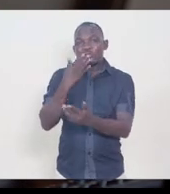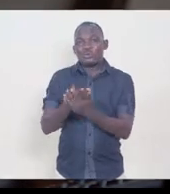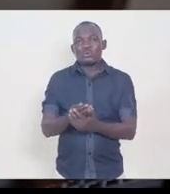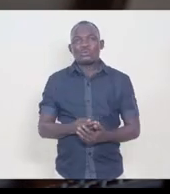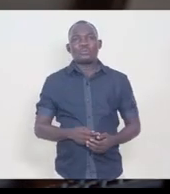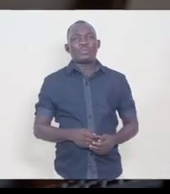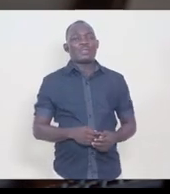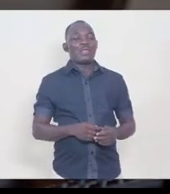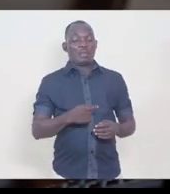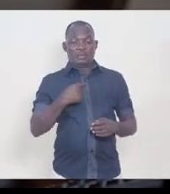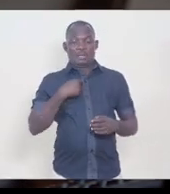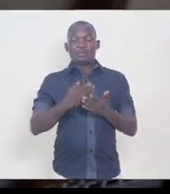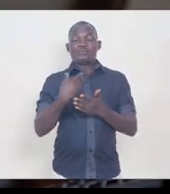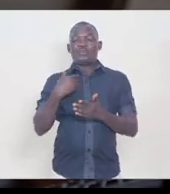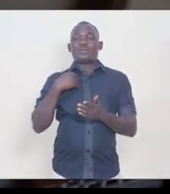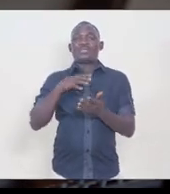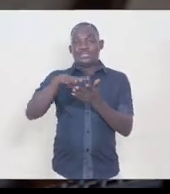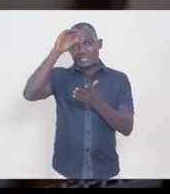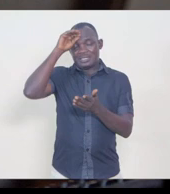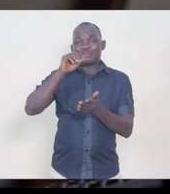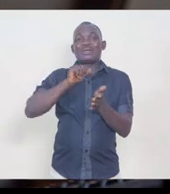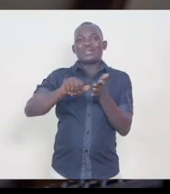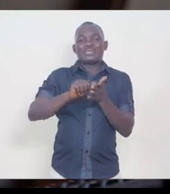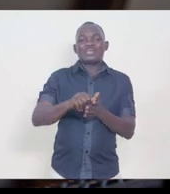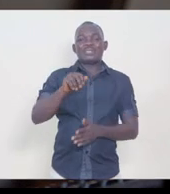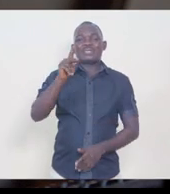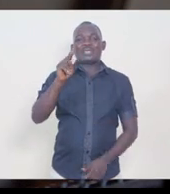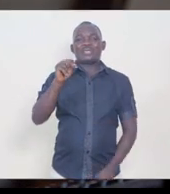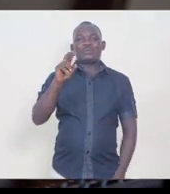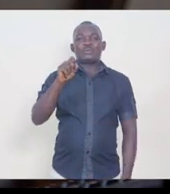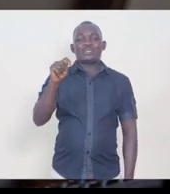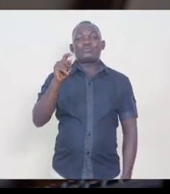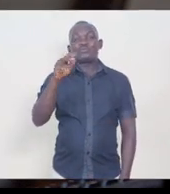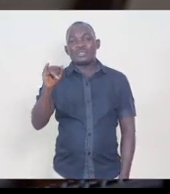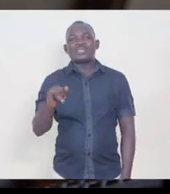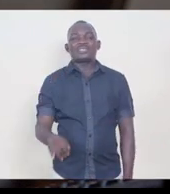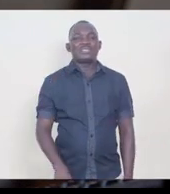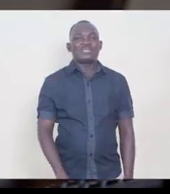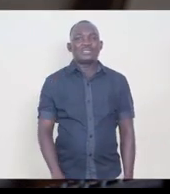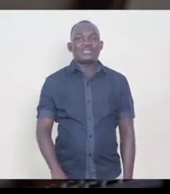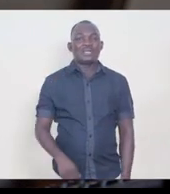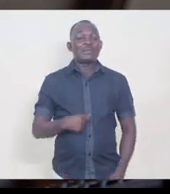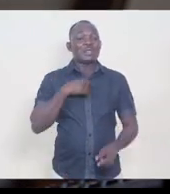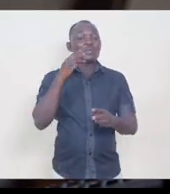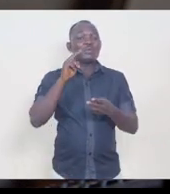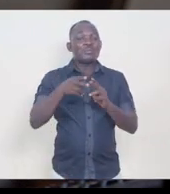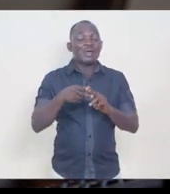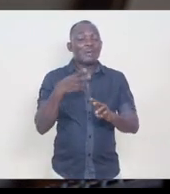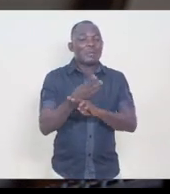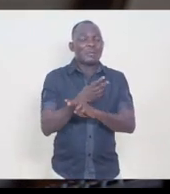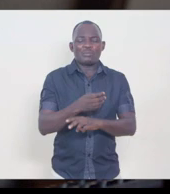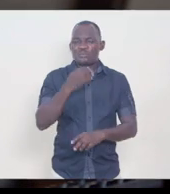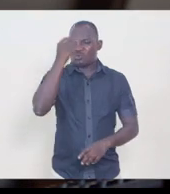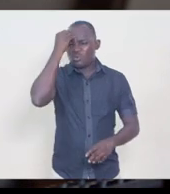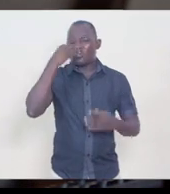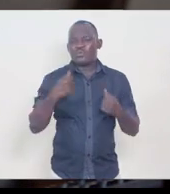First class graduate of accounting from the Kwame Nkrumah University of Science and Technology. Numbers respect me.